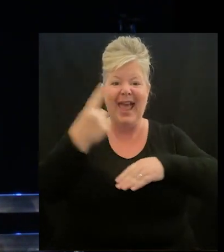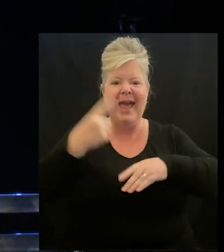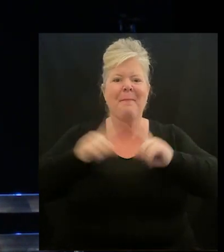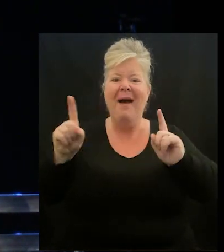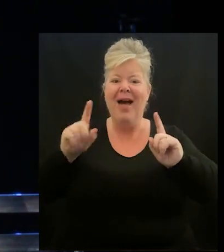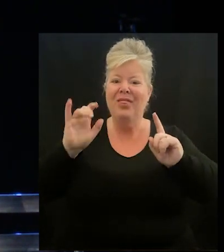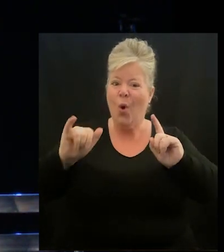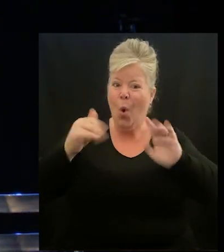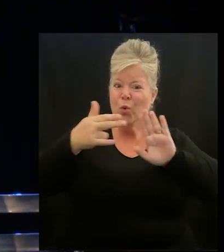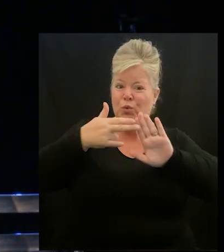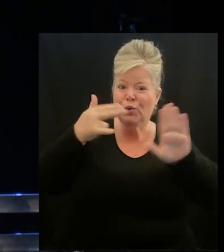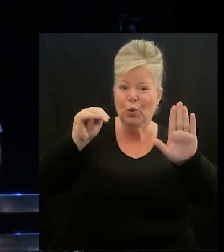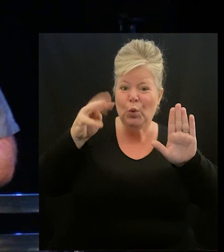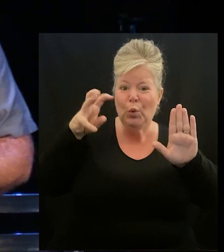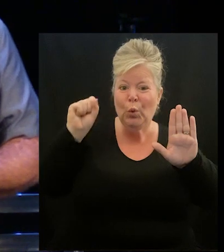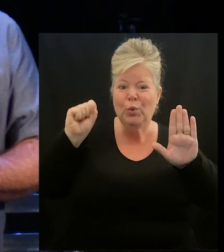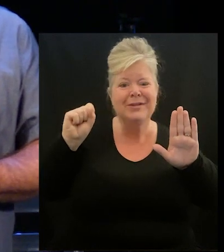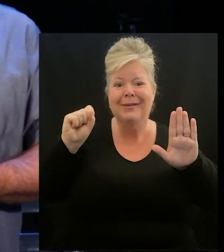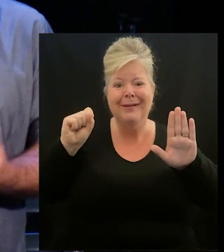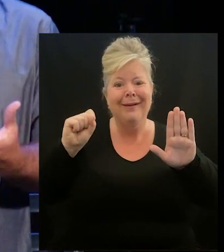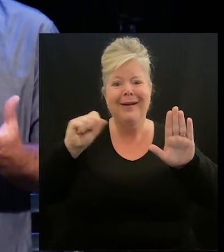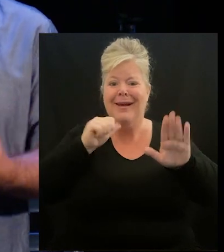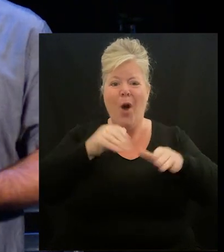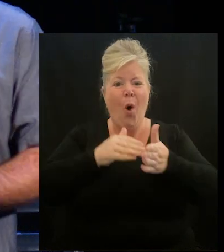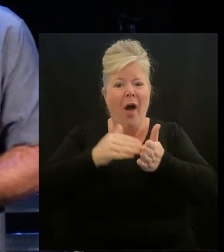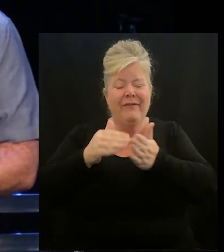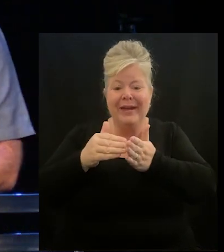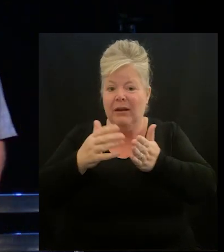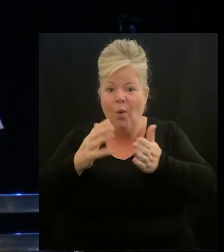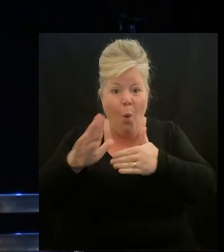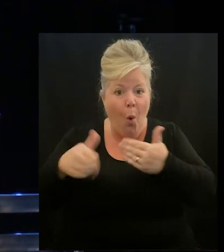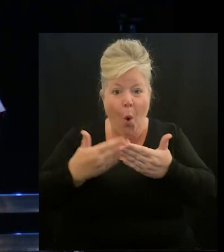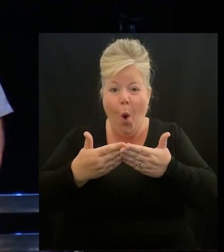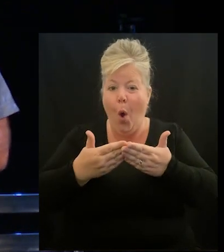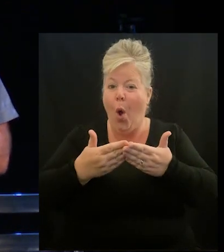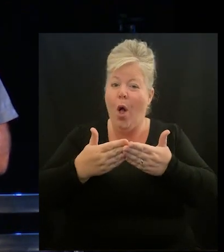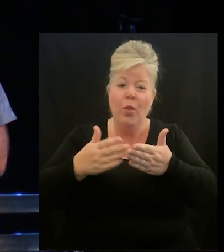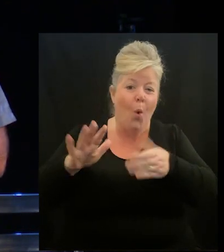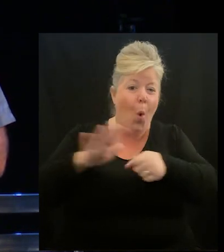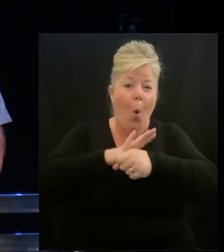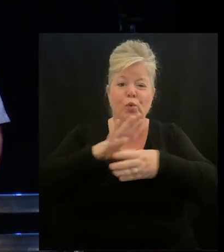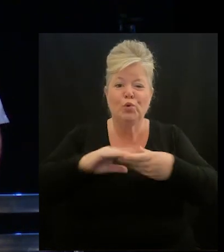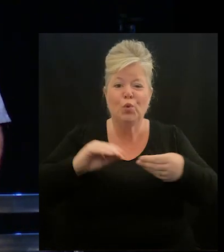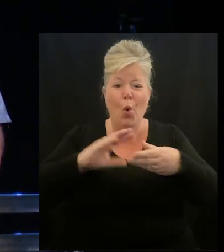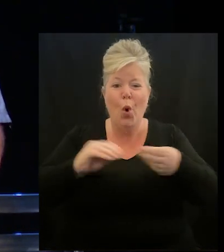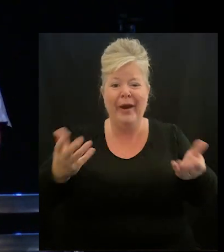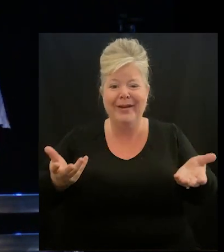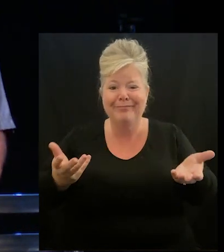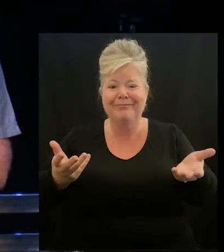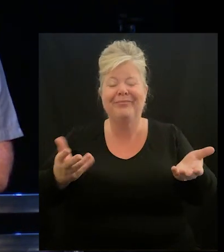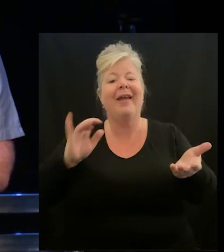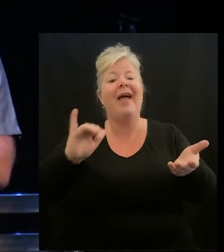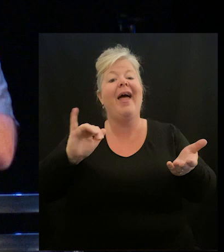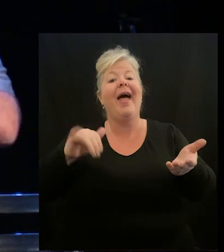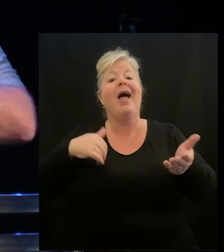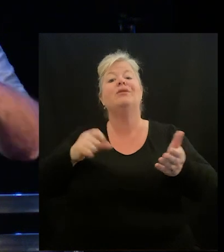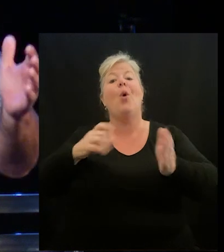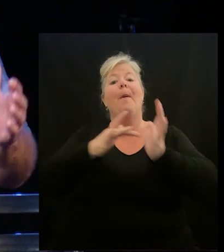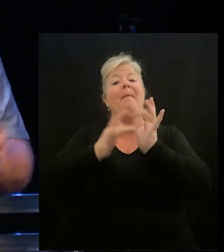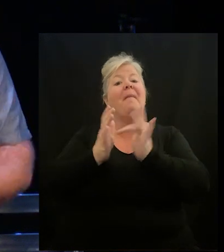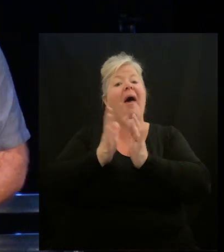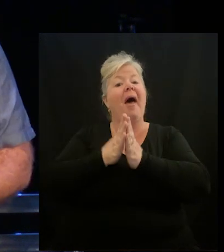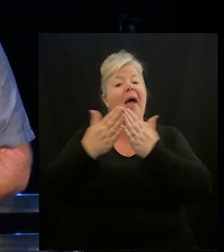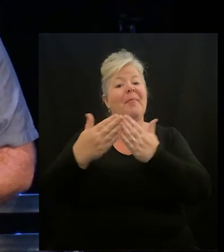ever, tell the whole story. Well, it's interesting because as I read through Scripture, we find that the Apostle Paul,